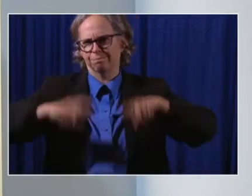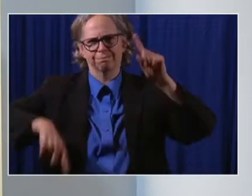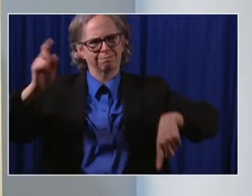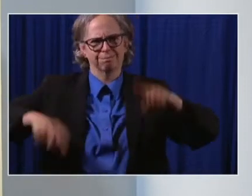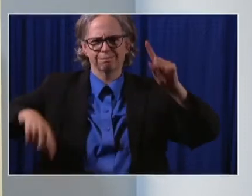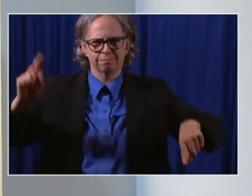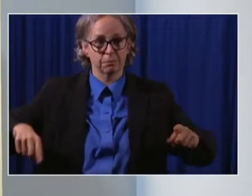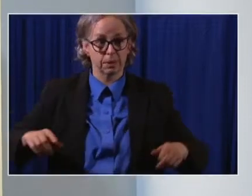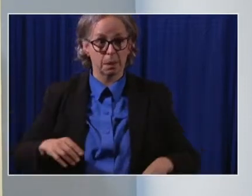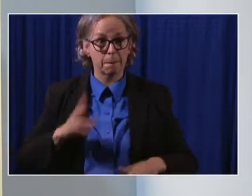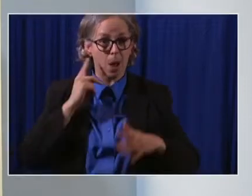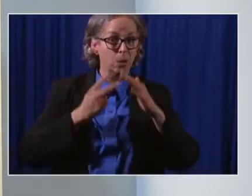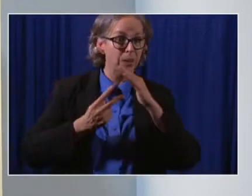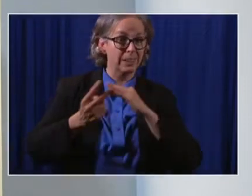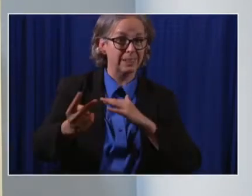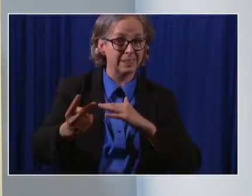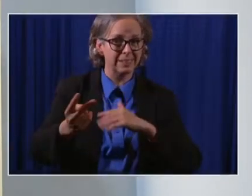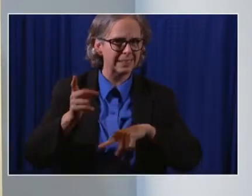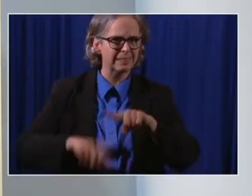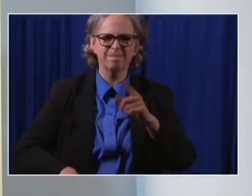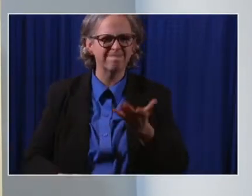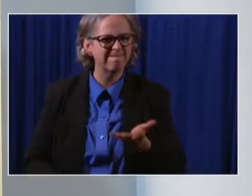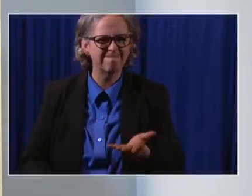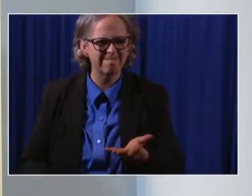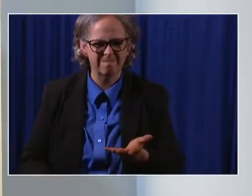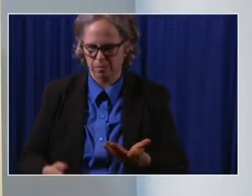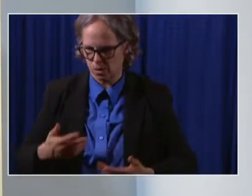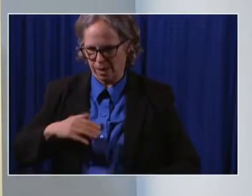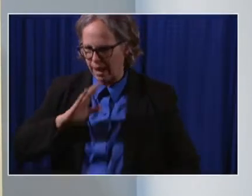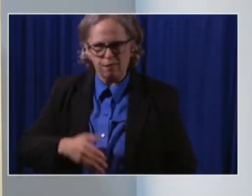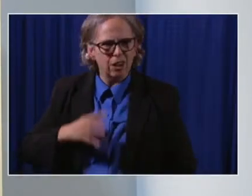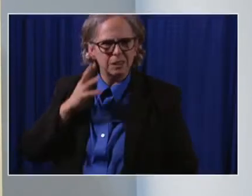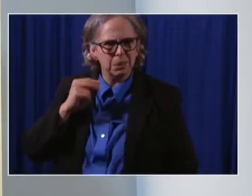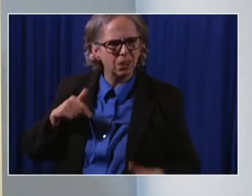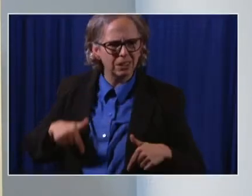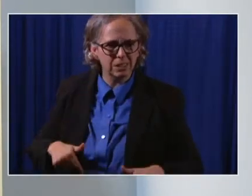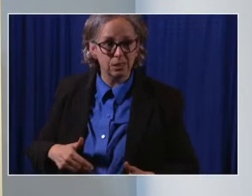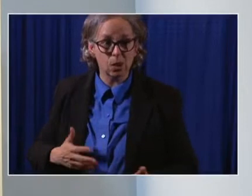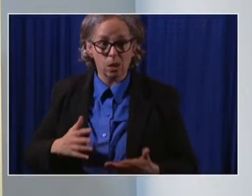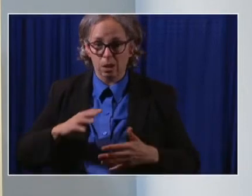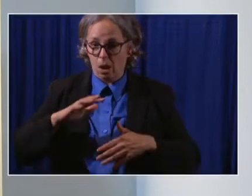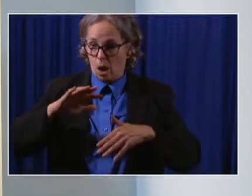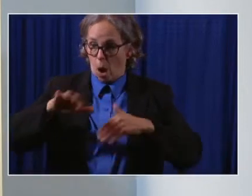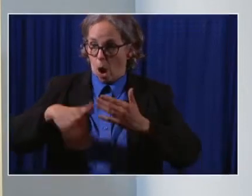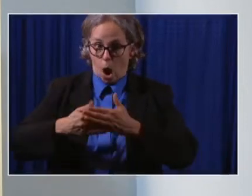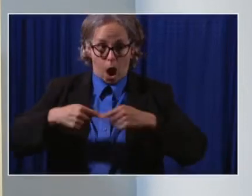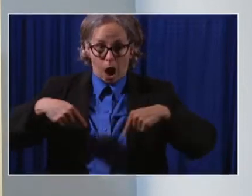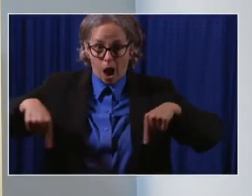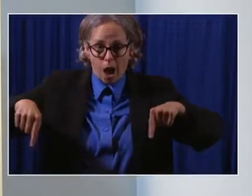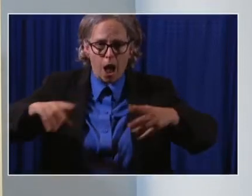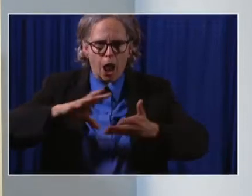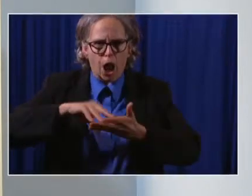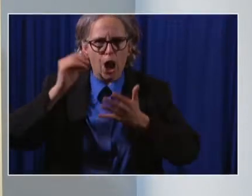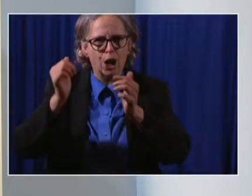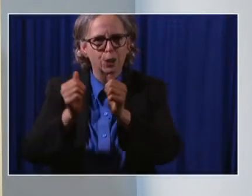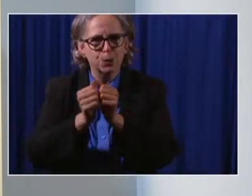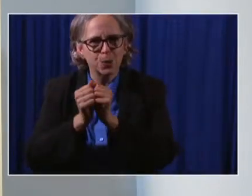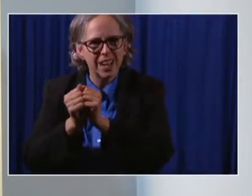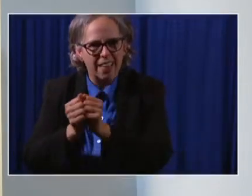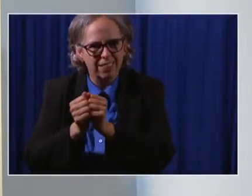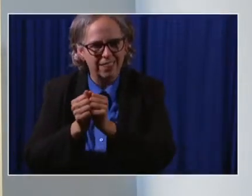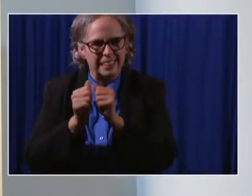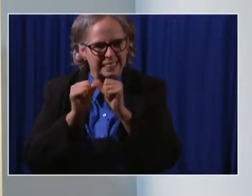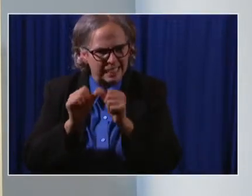through it before with COVID. We will all learn from what's going to happen in the coming weeks. And schools